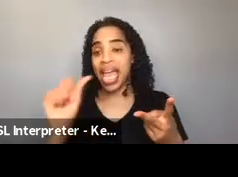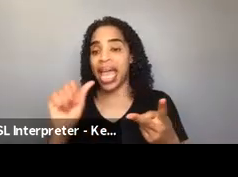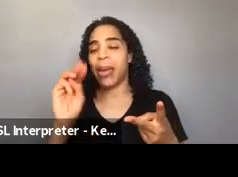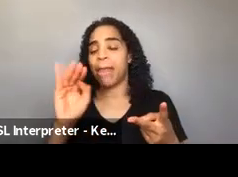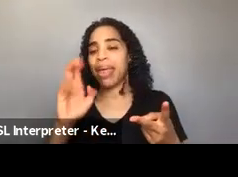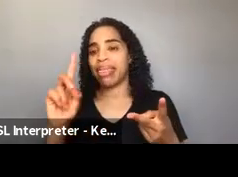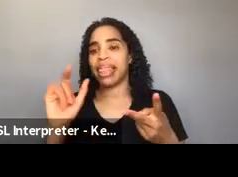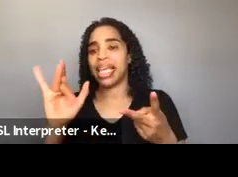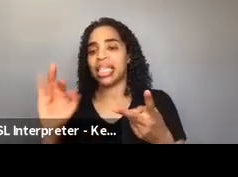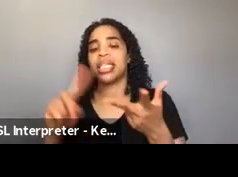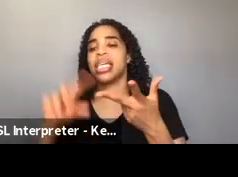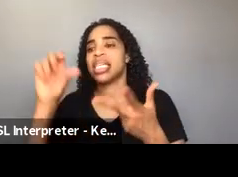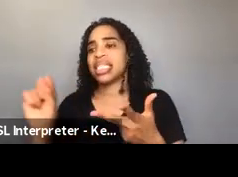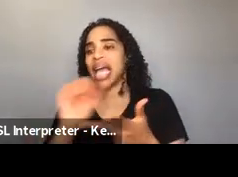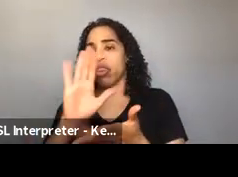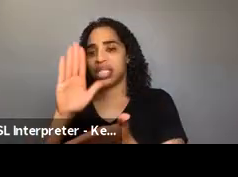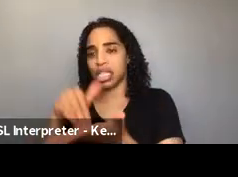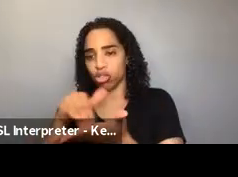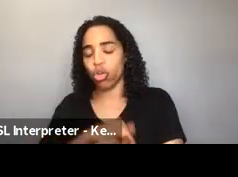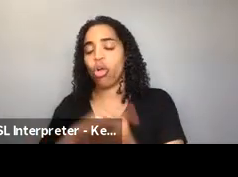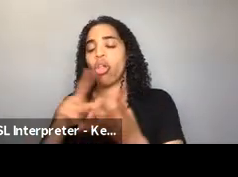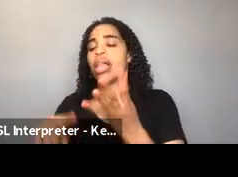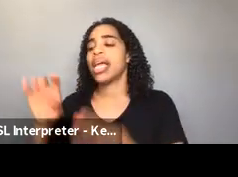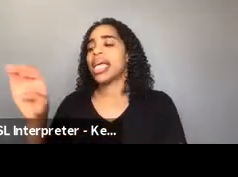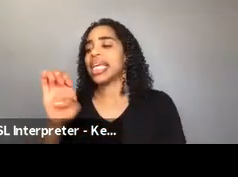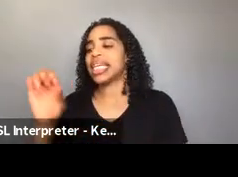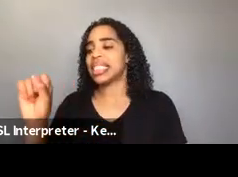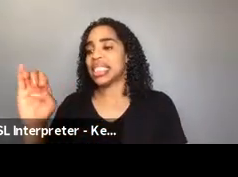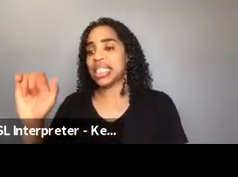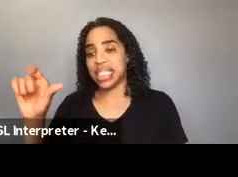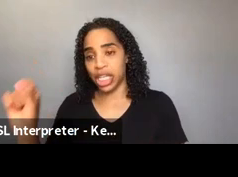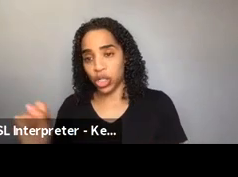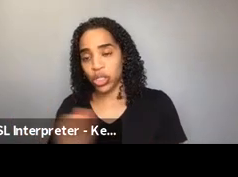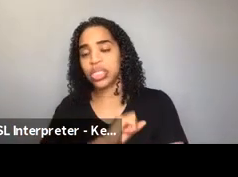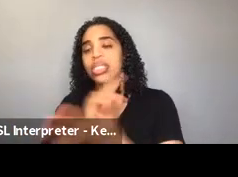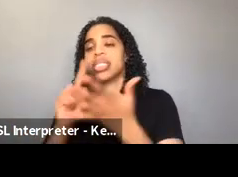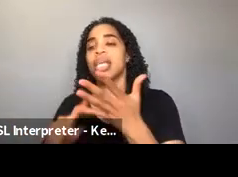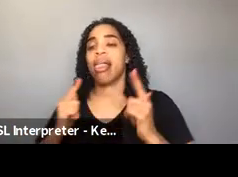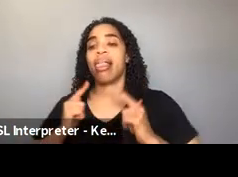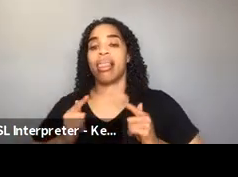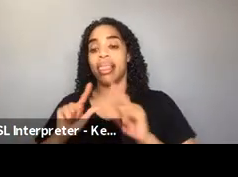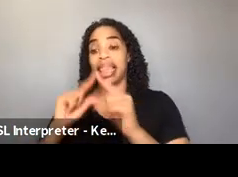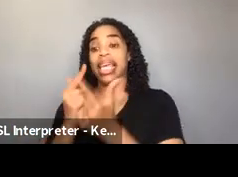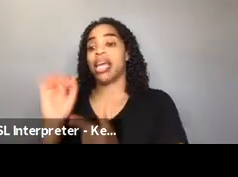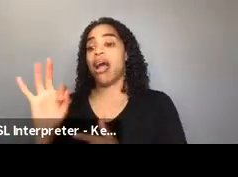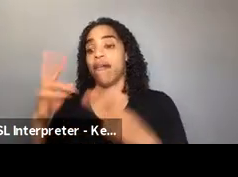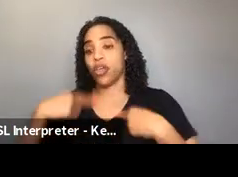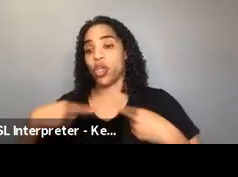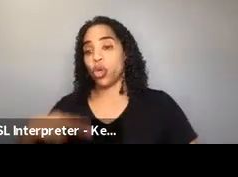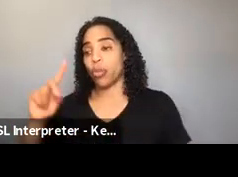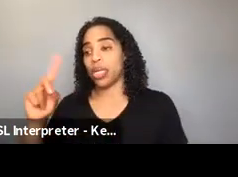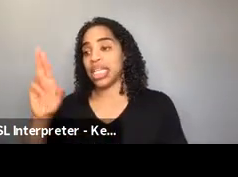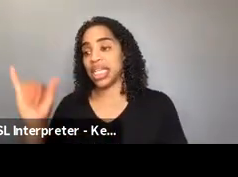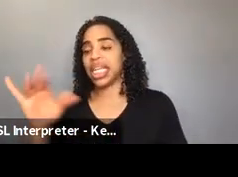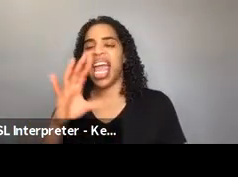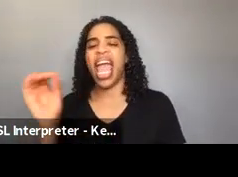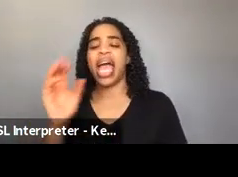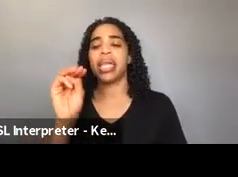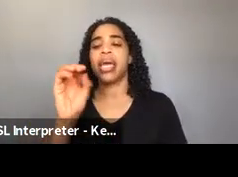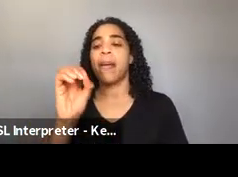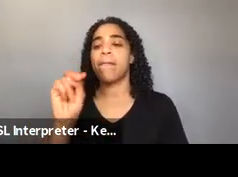Central AAA, Easter Seals, Nebraska, League of Human Dignity, and Monroe Meyer Institute.